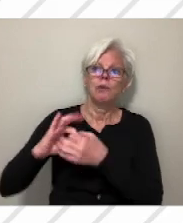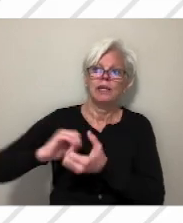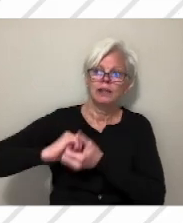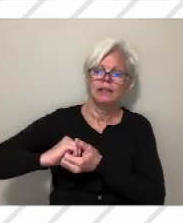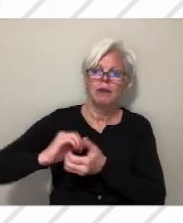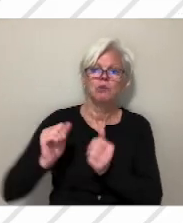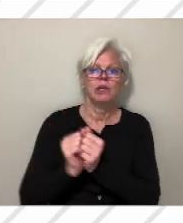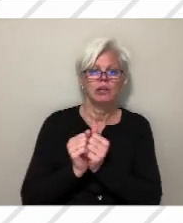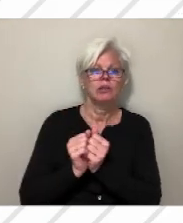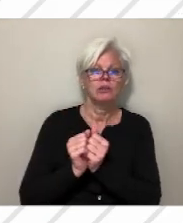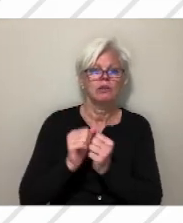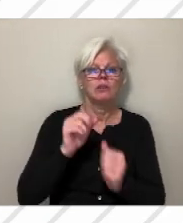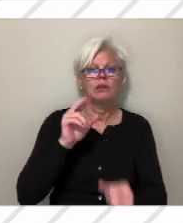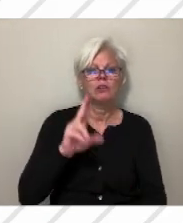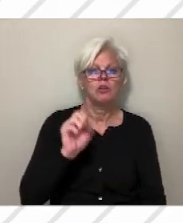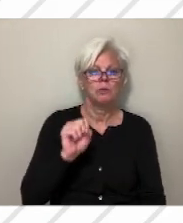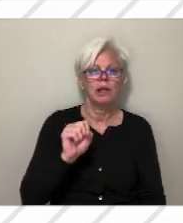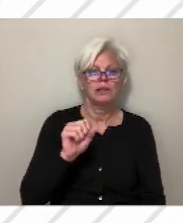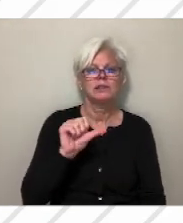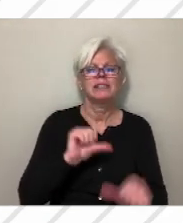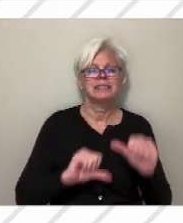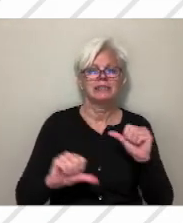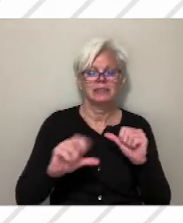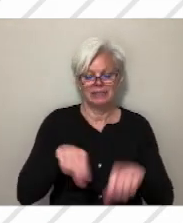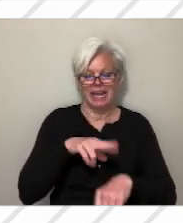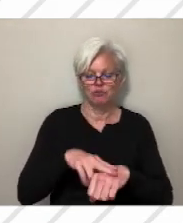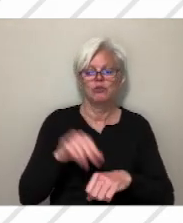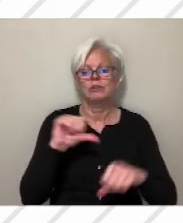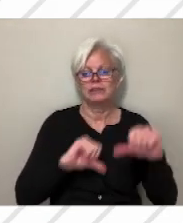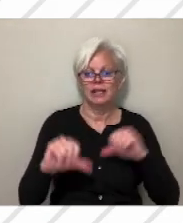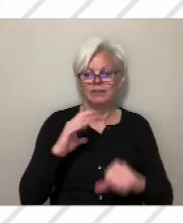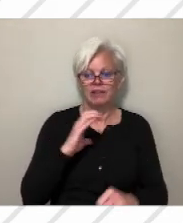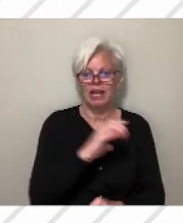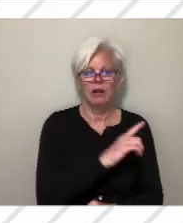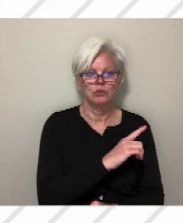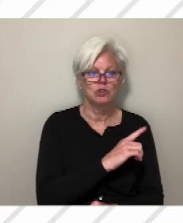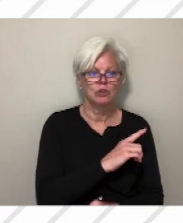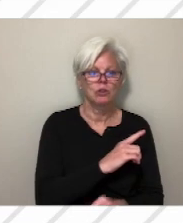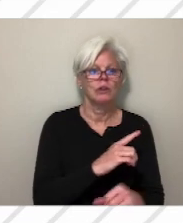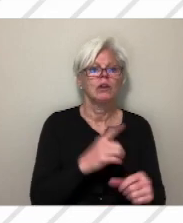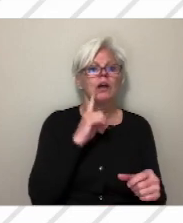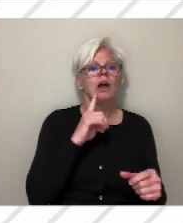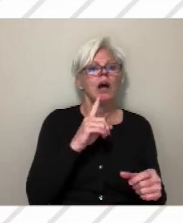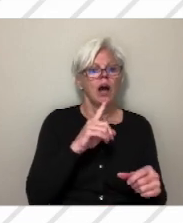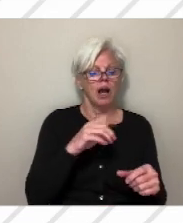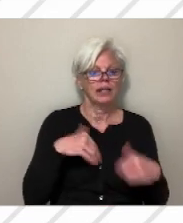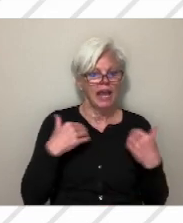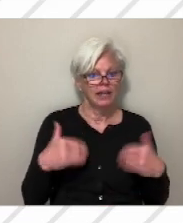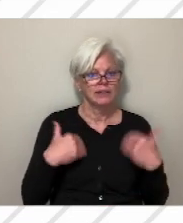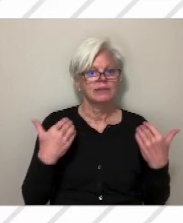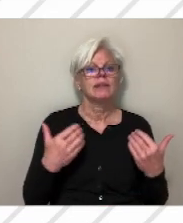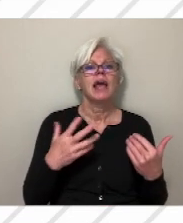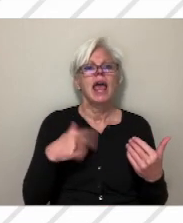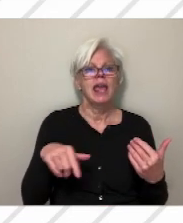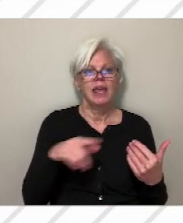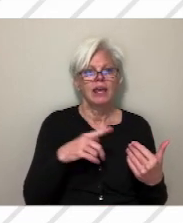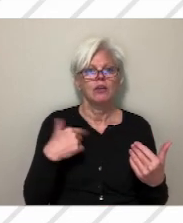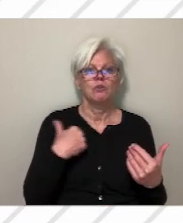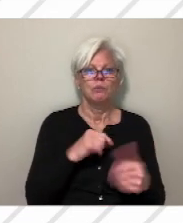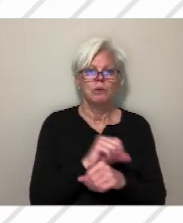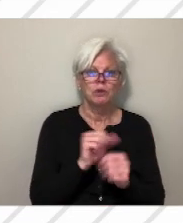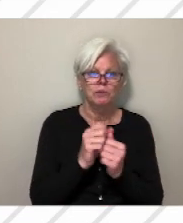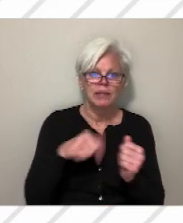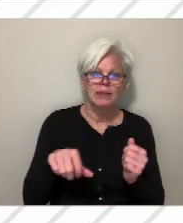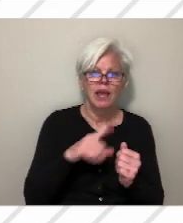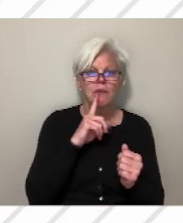Adolescence, which is populated by a group of experts all around the country who have expertise in supporting adolescent and youth development.